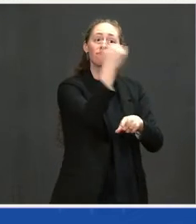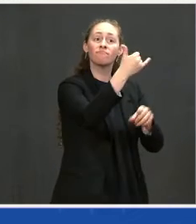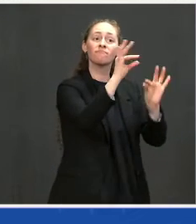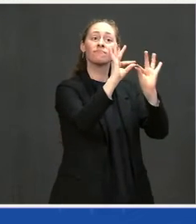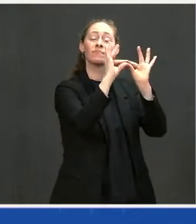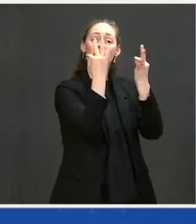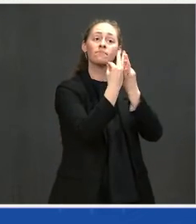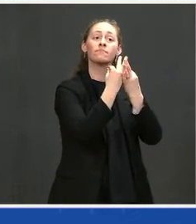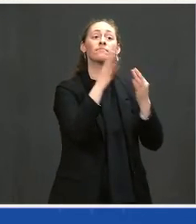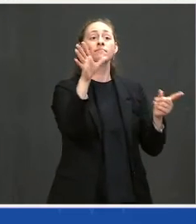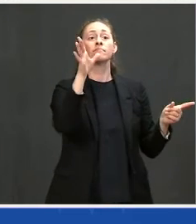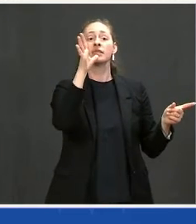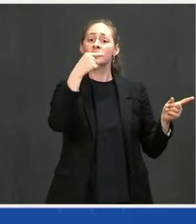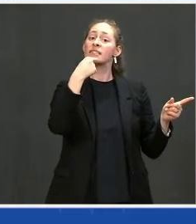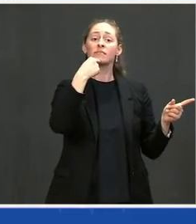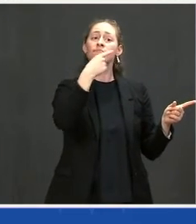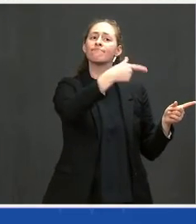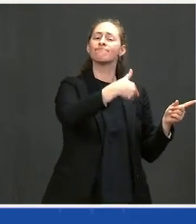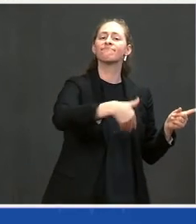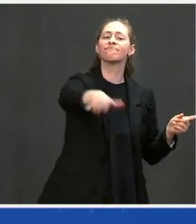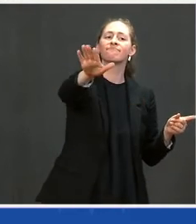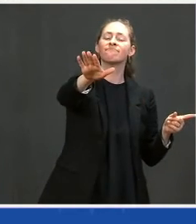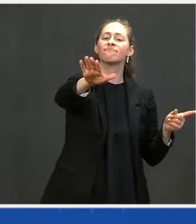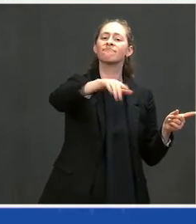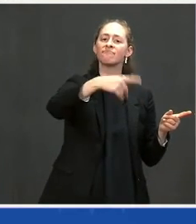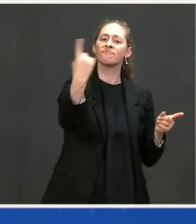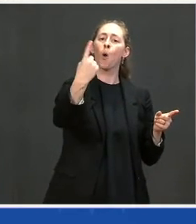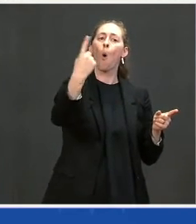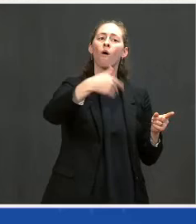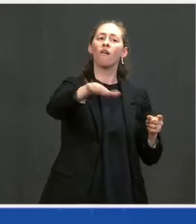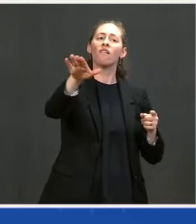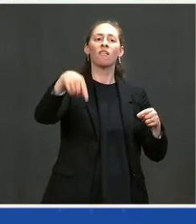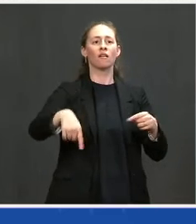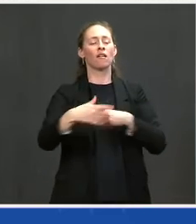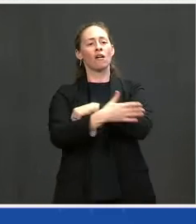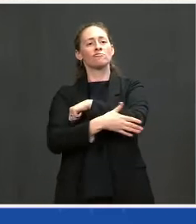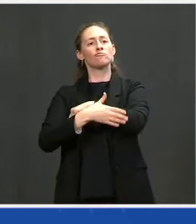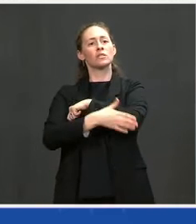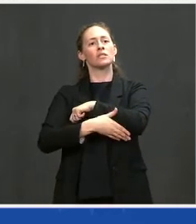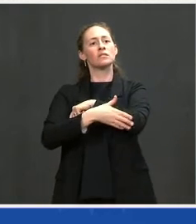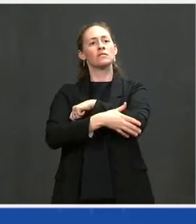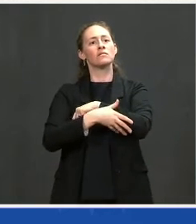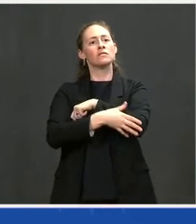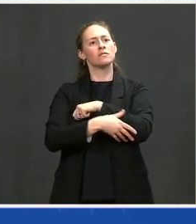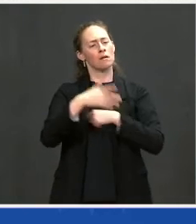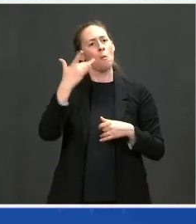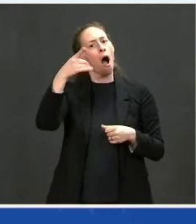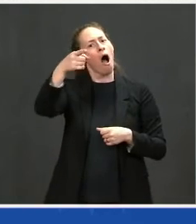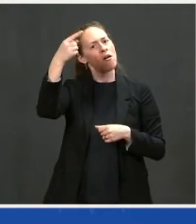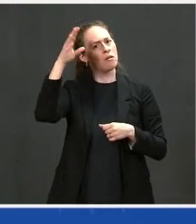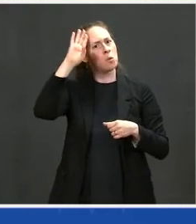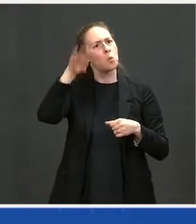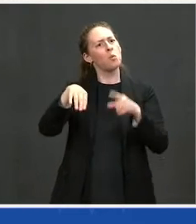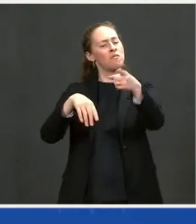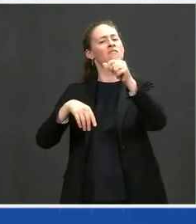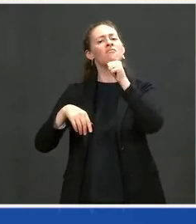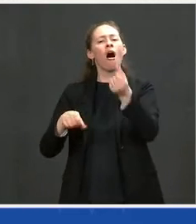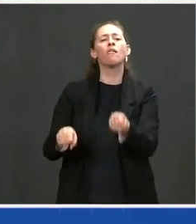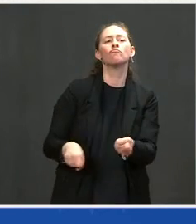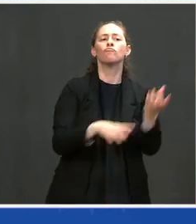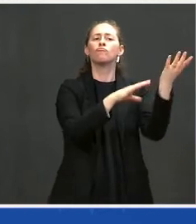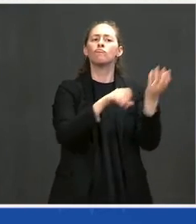she believes that you are not deporting unaccompanied minors like her son. That's why she sent him alone from